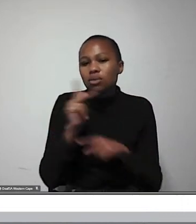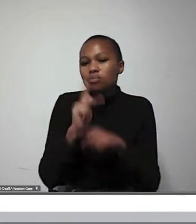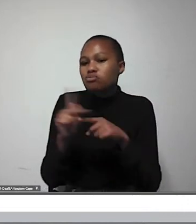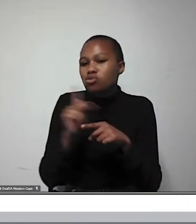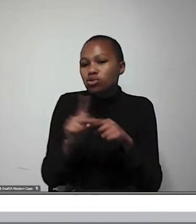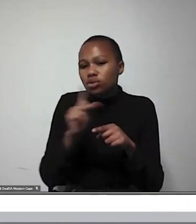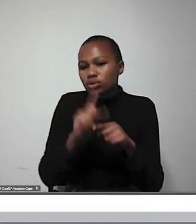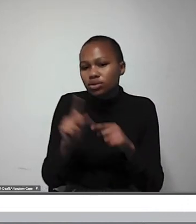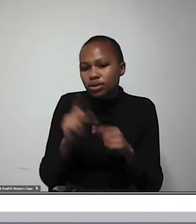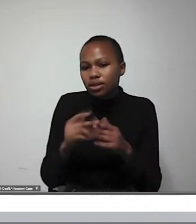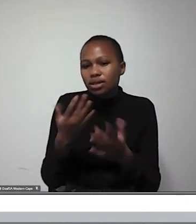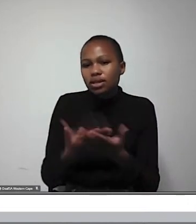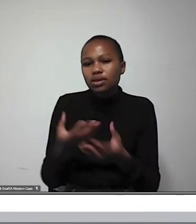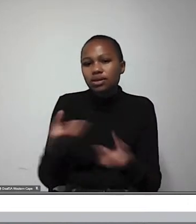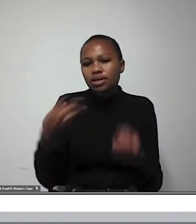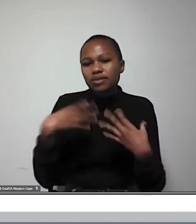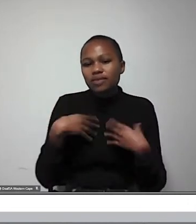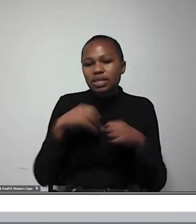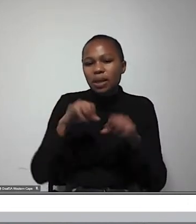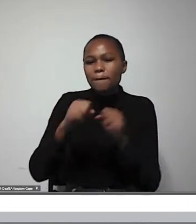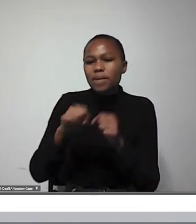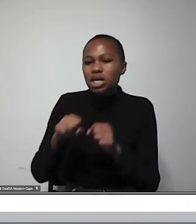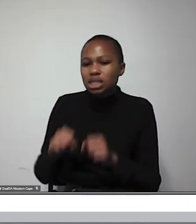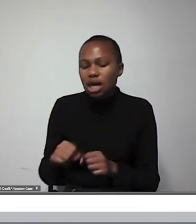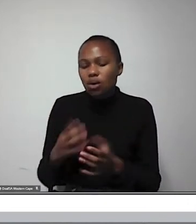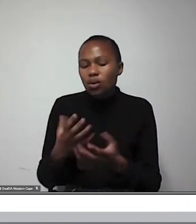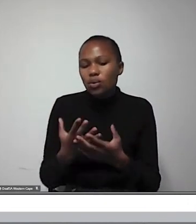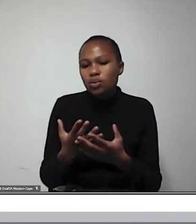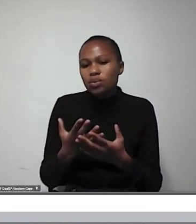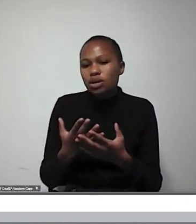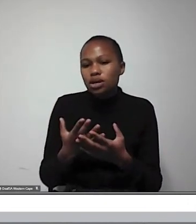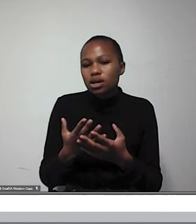they could just give us a breakdown of the typical